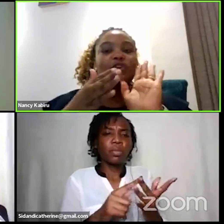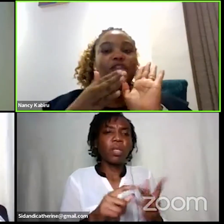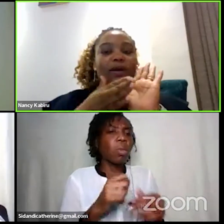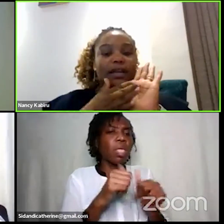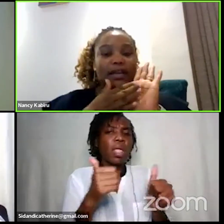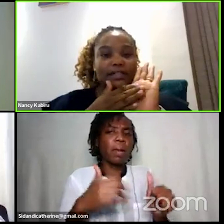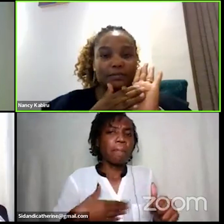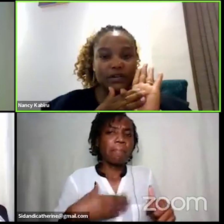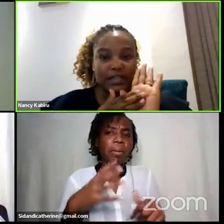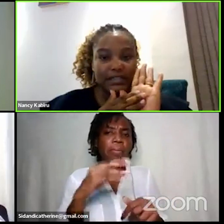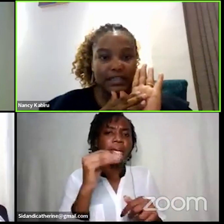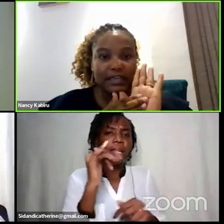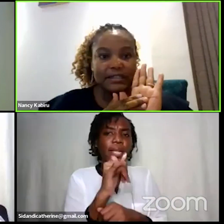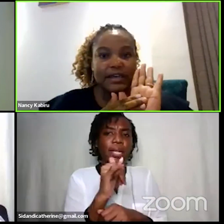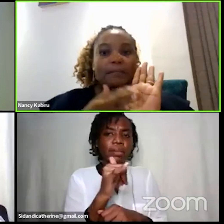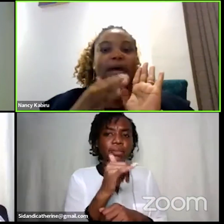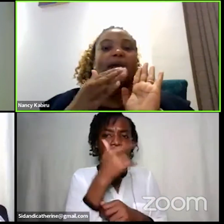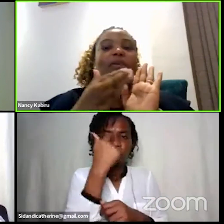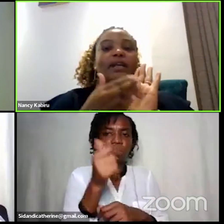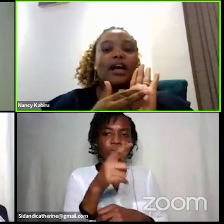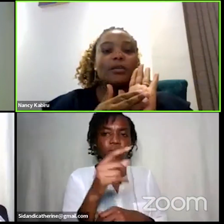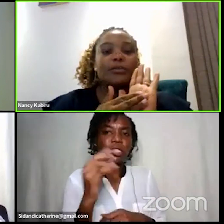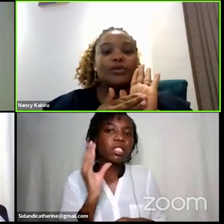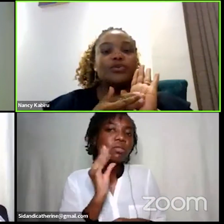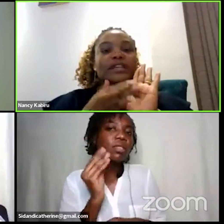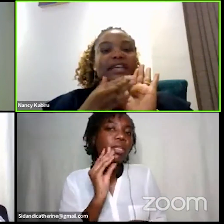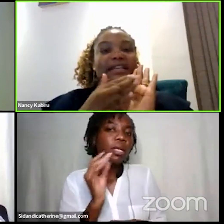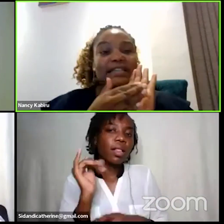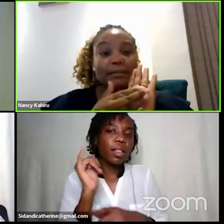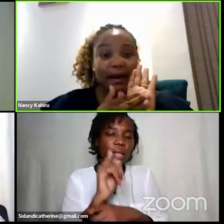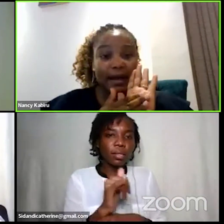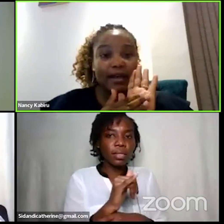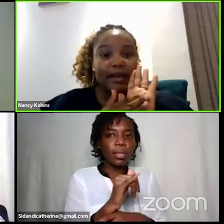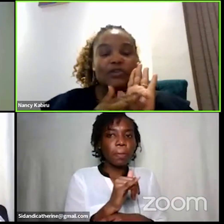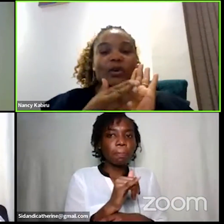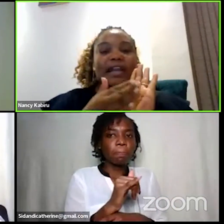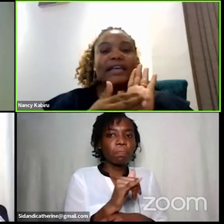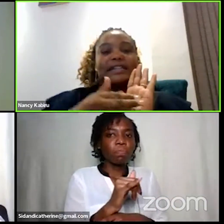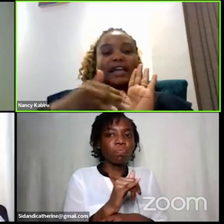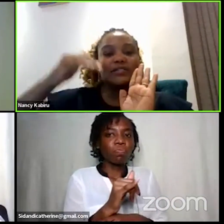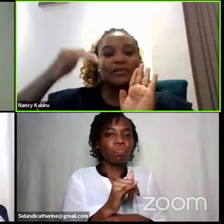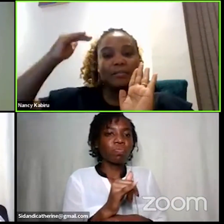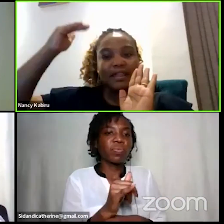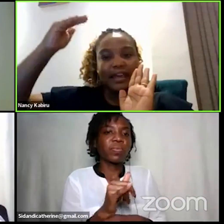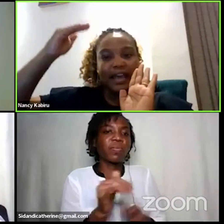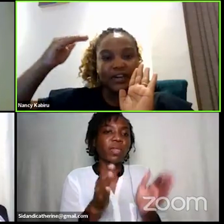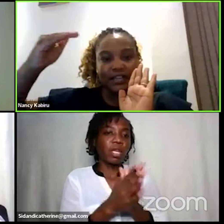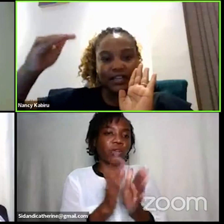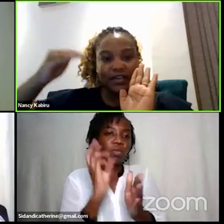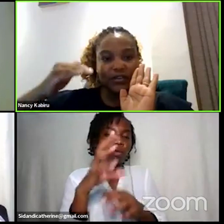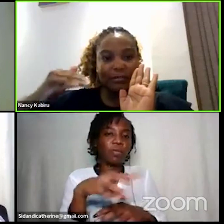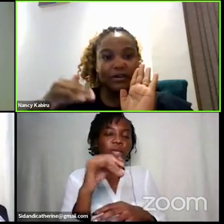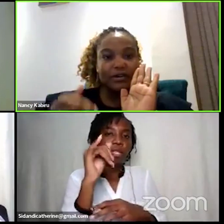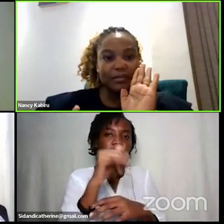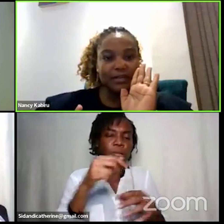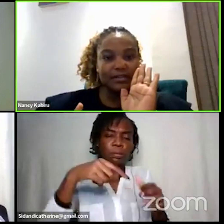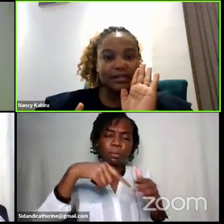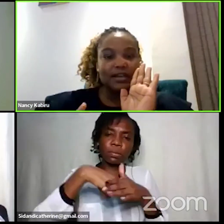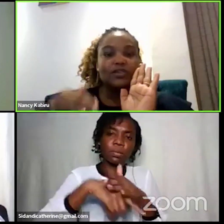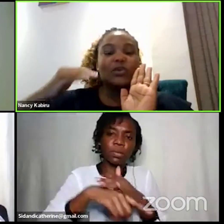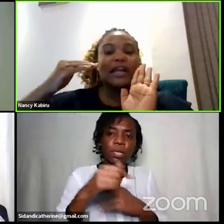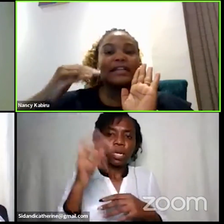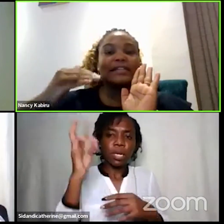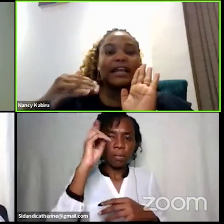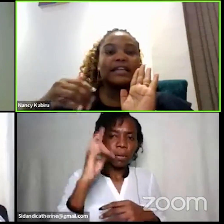it because you're the one experiencing it, but I will help you to dig deeper to understand. Remember the hierarchy on the